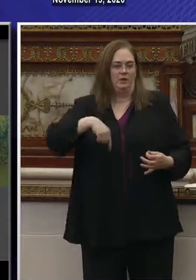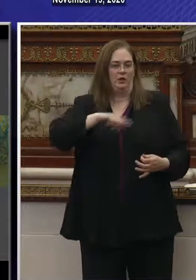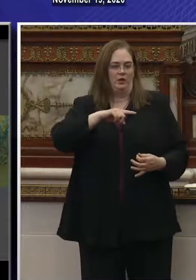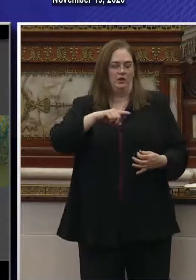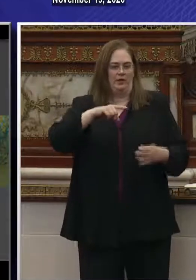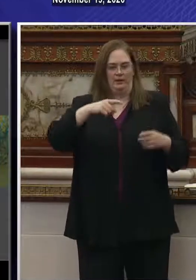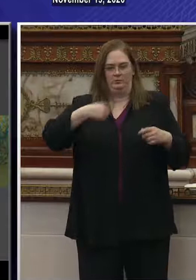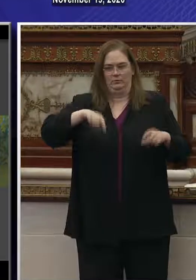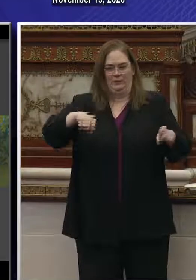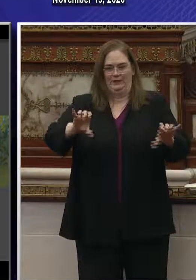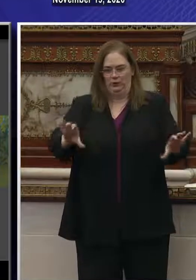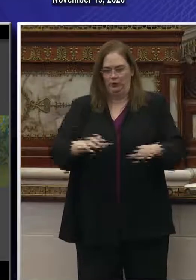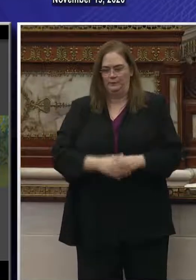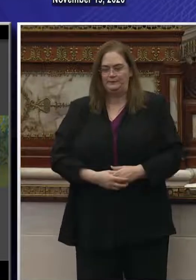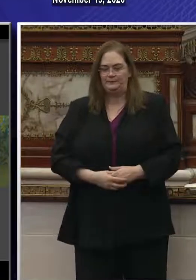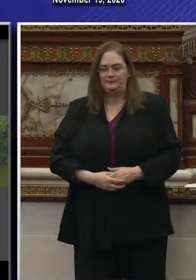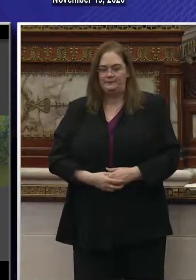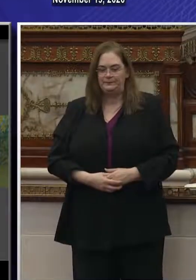to be done.